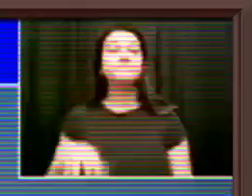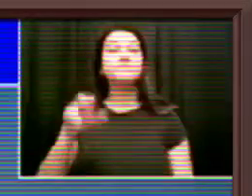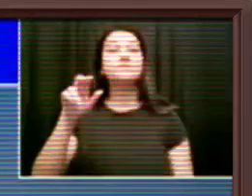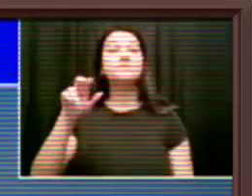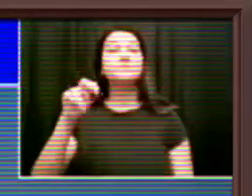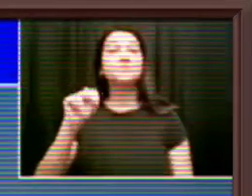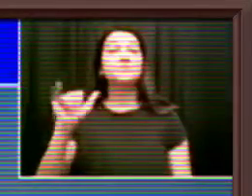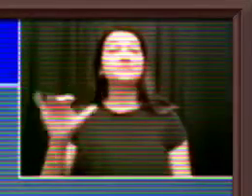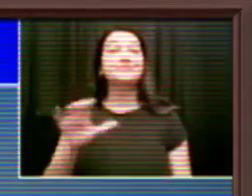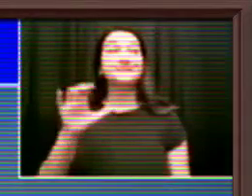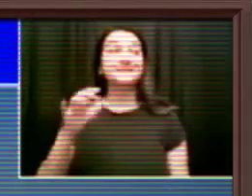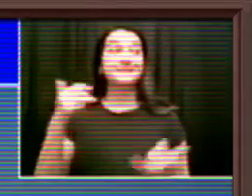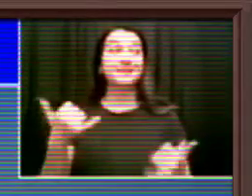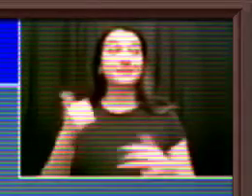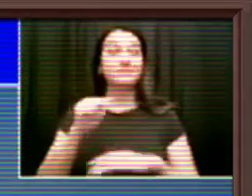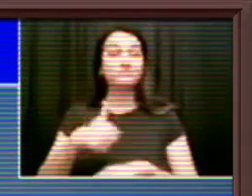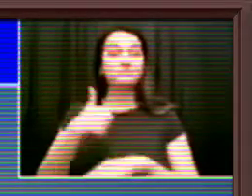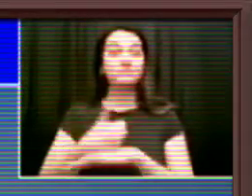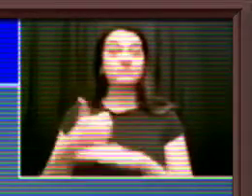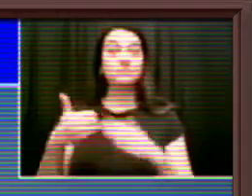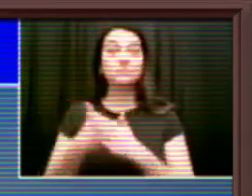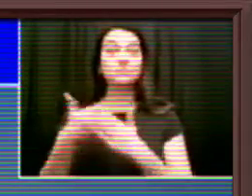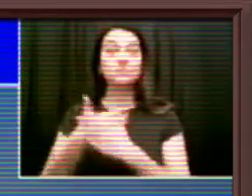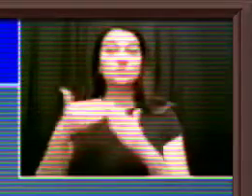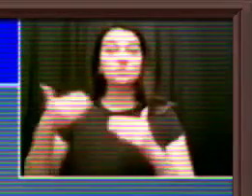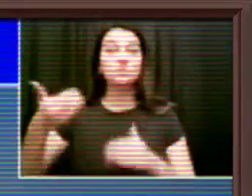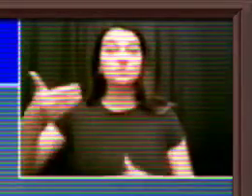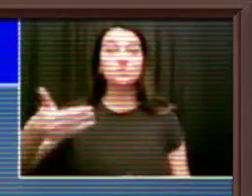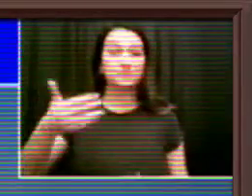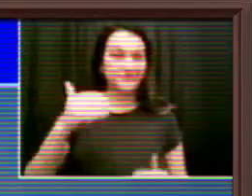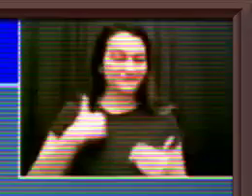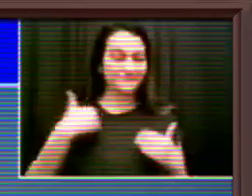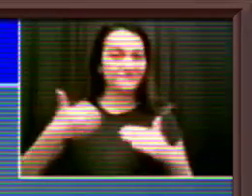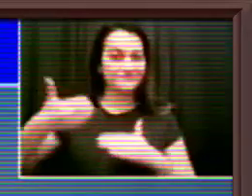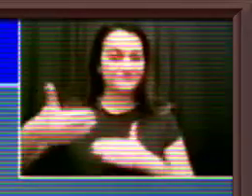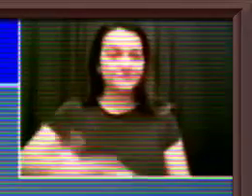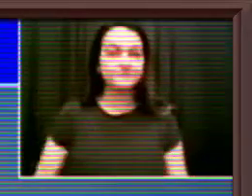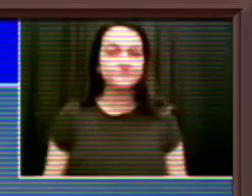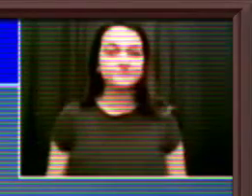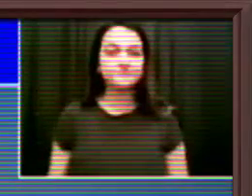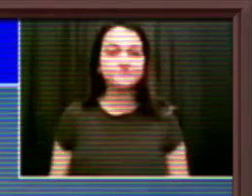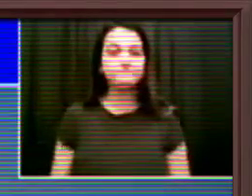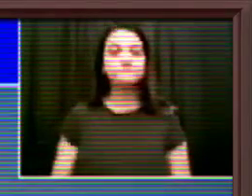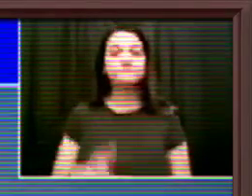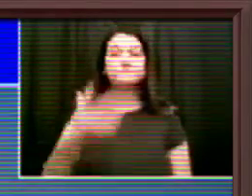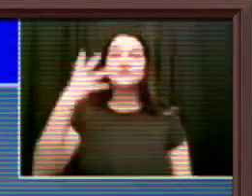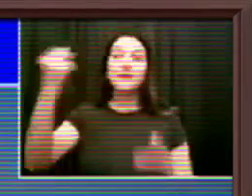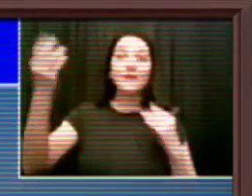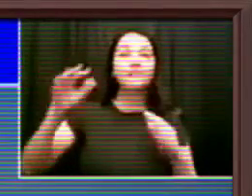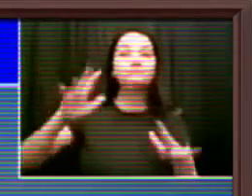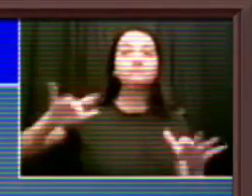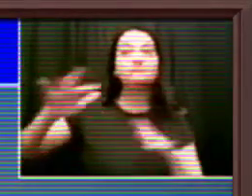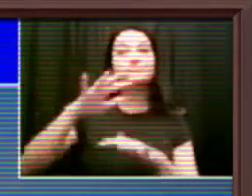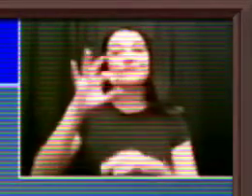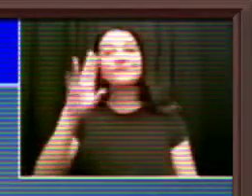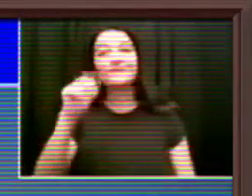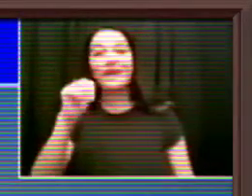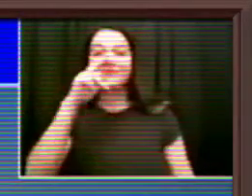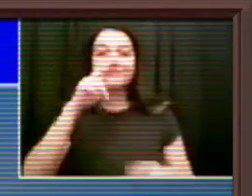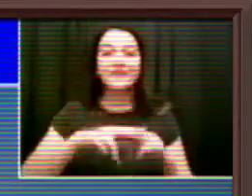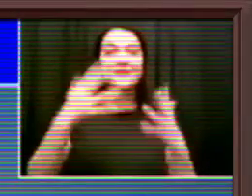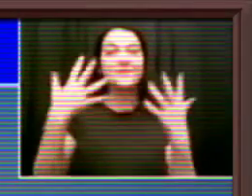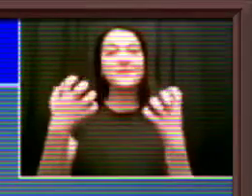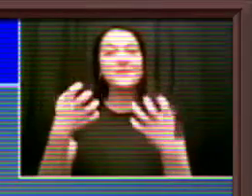And that's what you're seeing with these mandates in New York. Now, if a personal, private